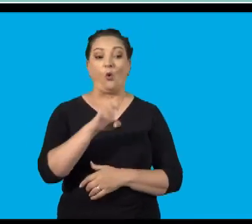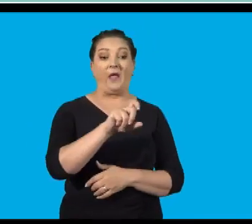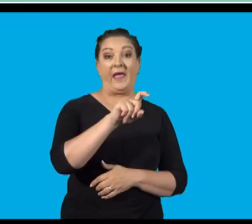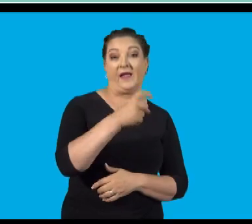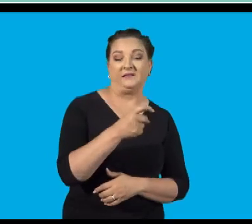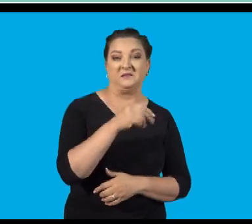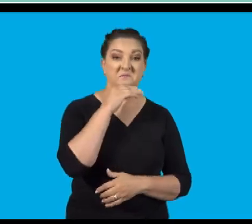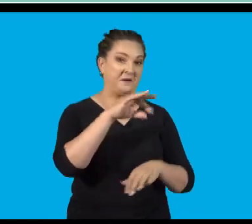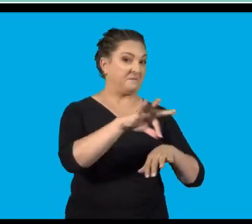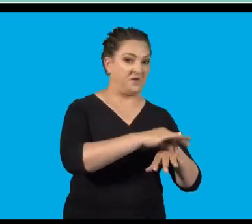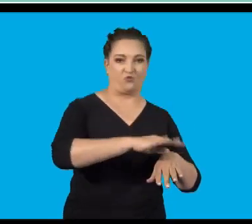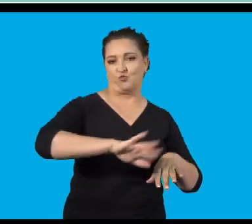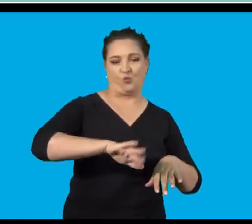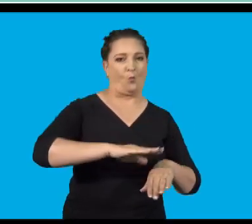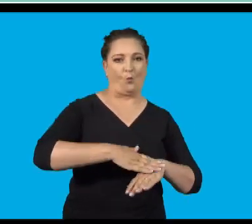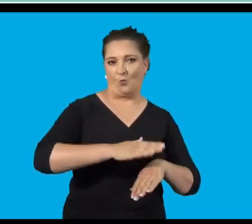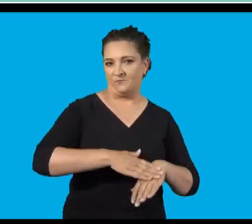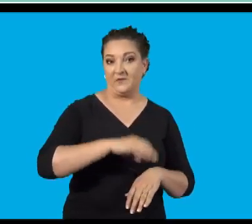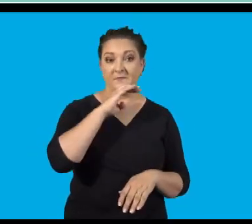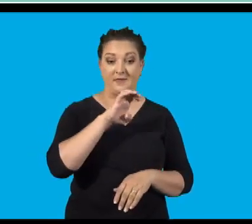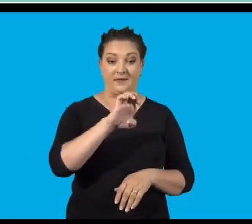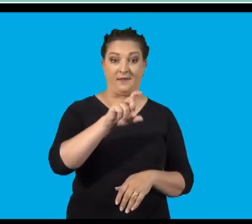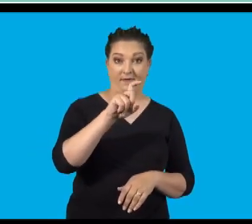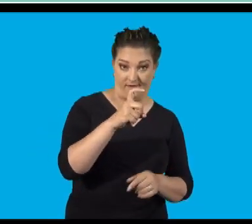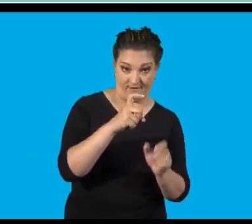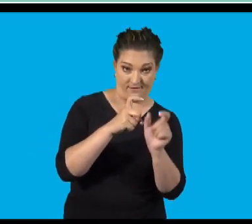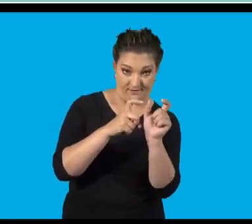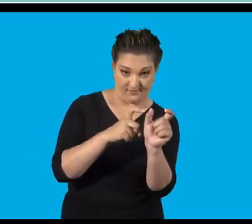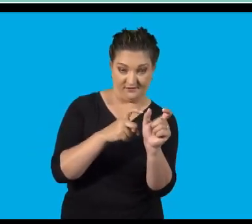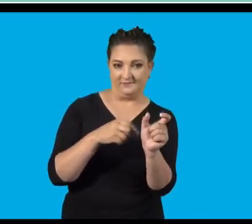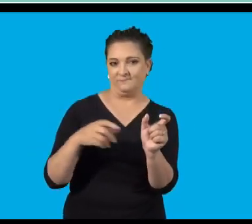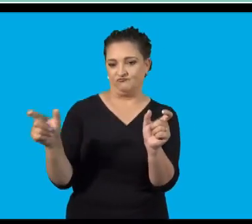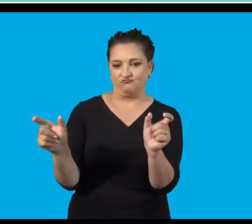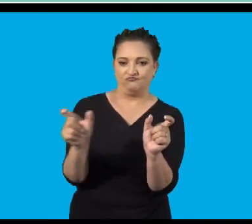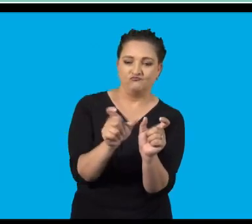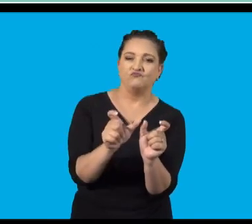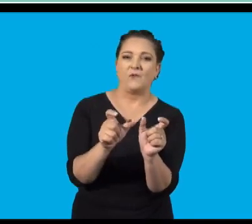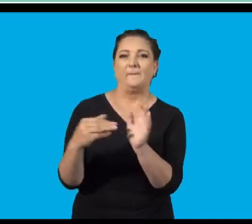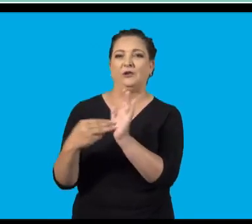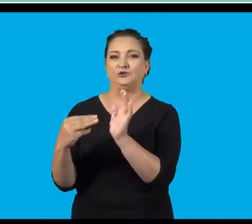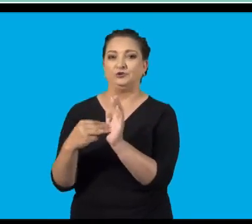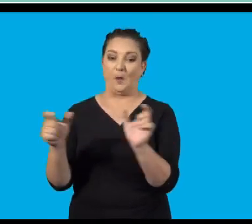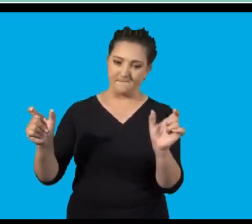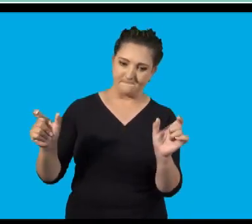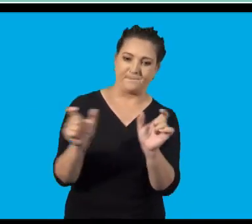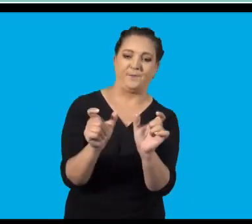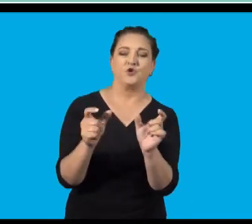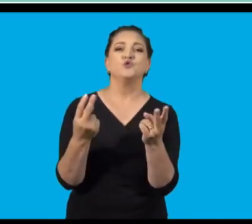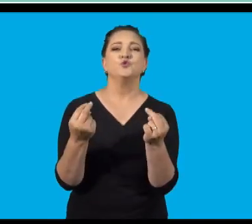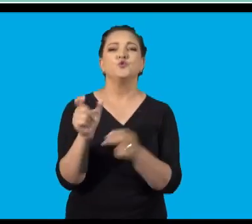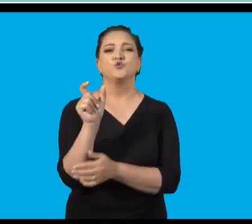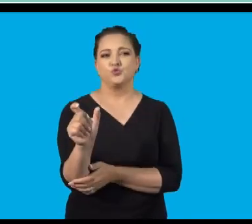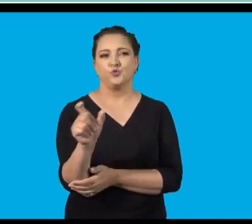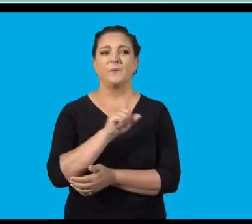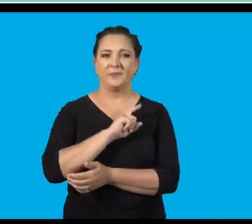no longer. But now, when we join it, ex-matriculans, we're forming a whole new word,